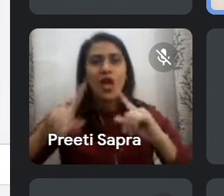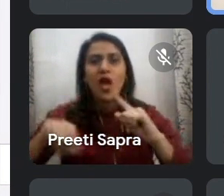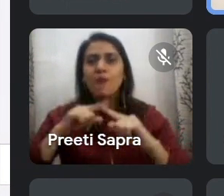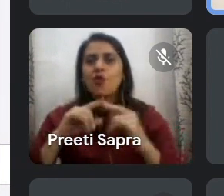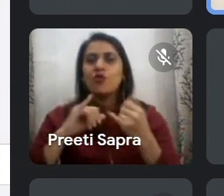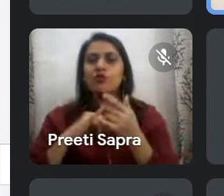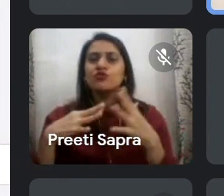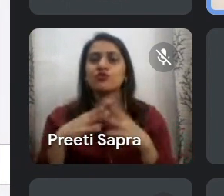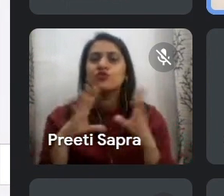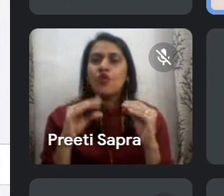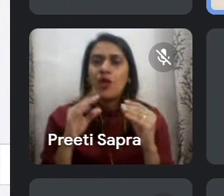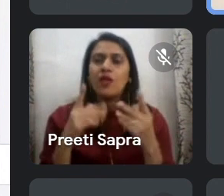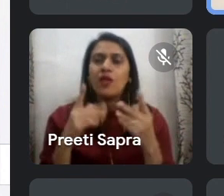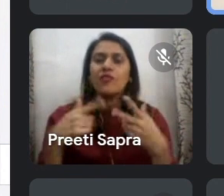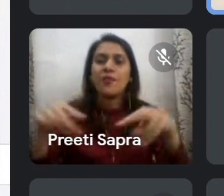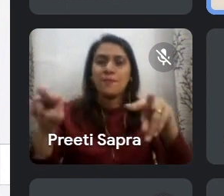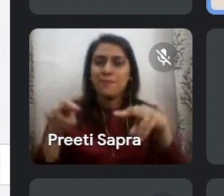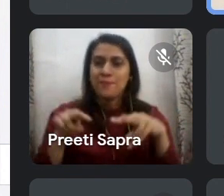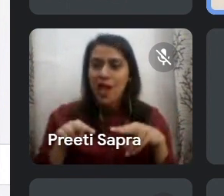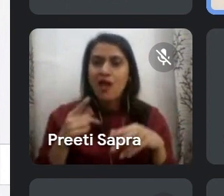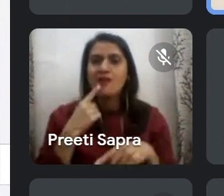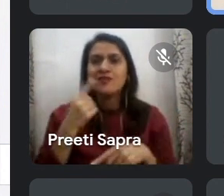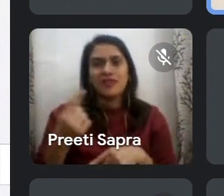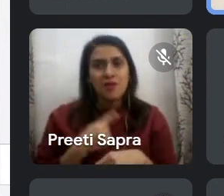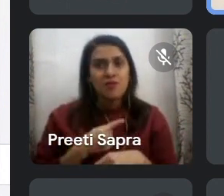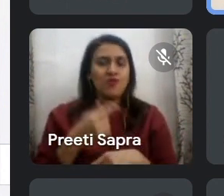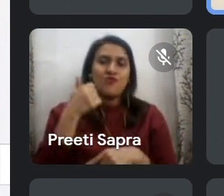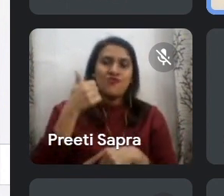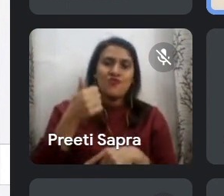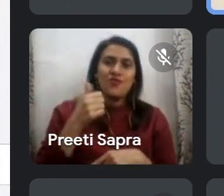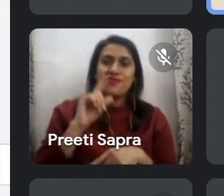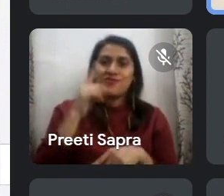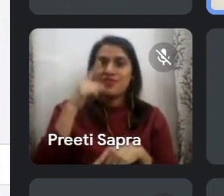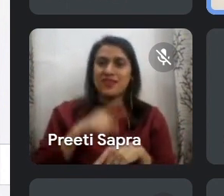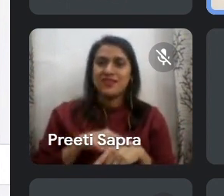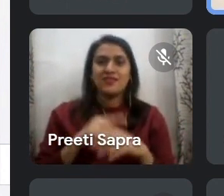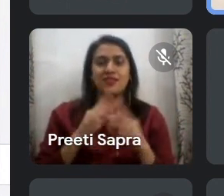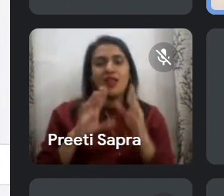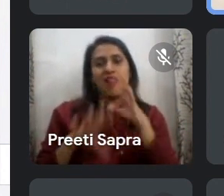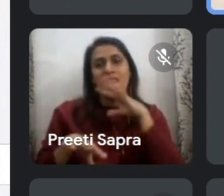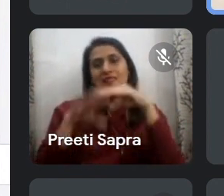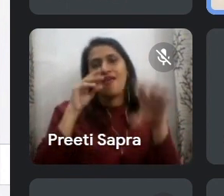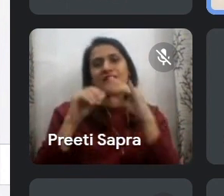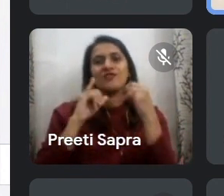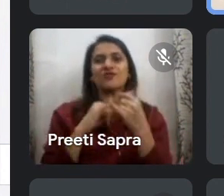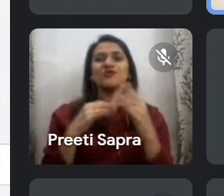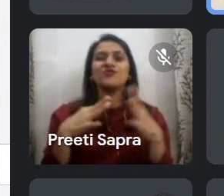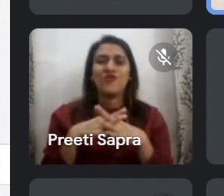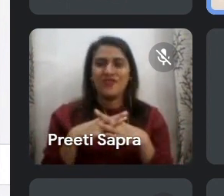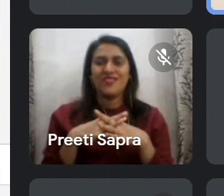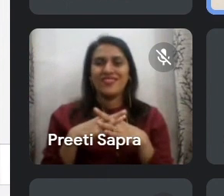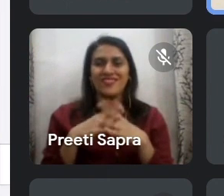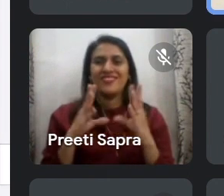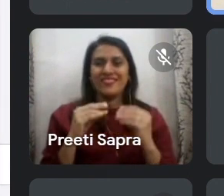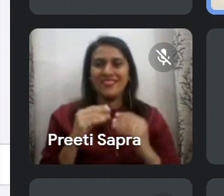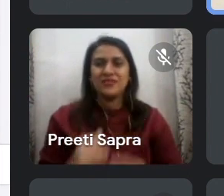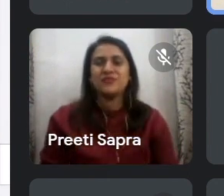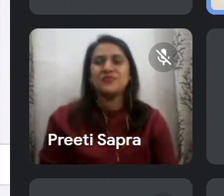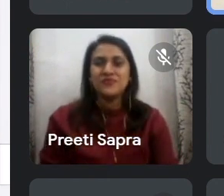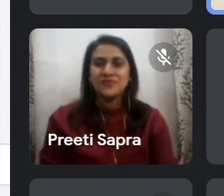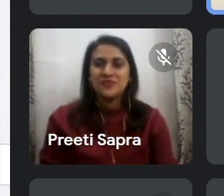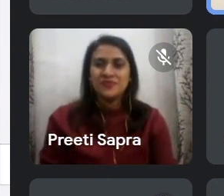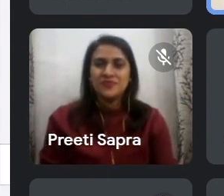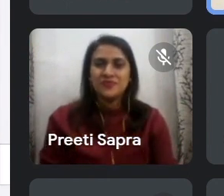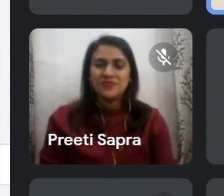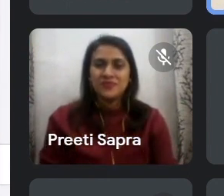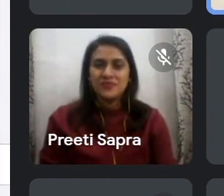this day, they come back to me, and they tell like this was the fastest that they've learned the software with, like regarding any of that software in that matter. And